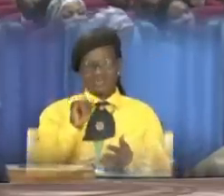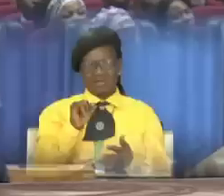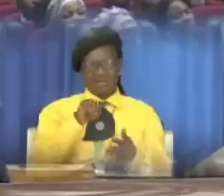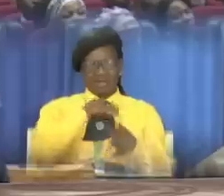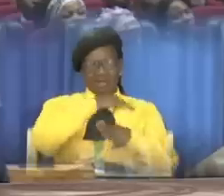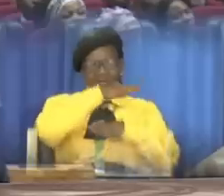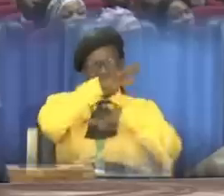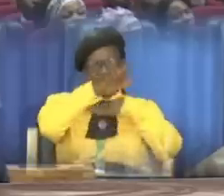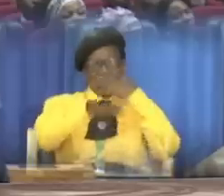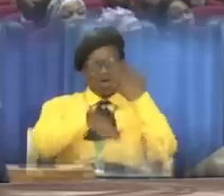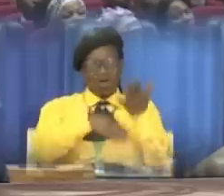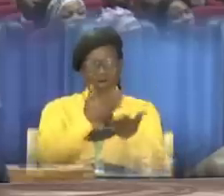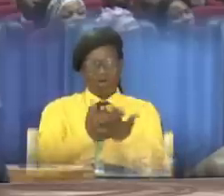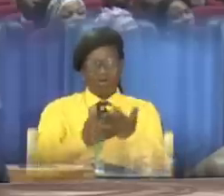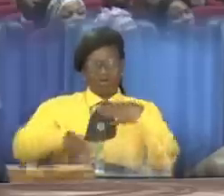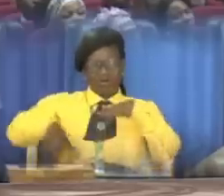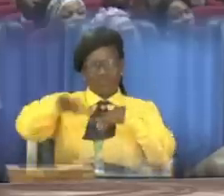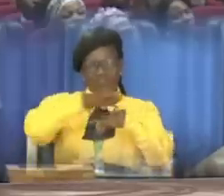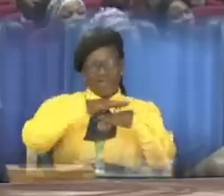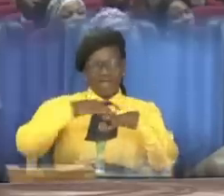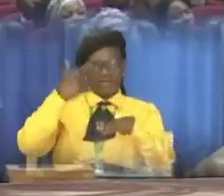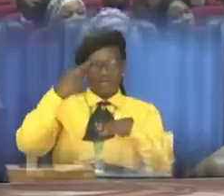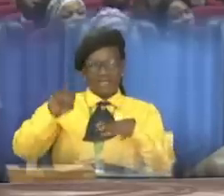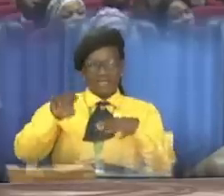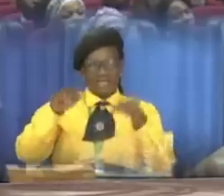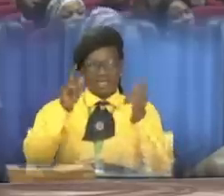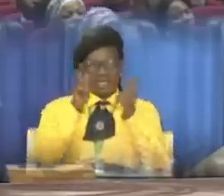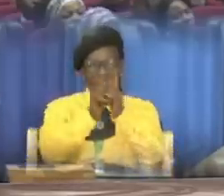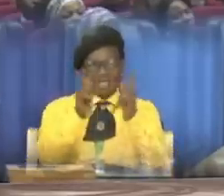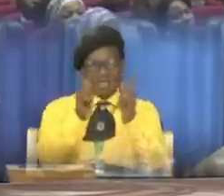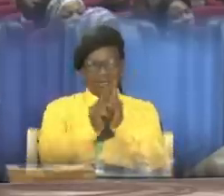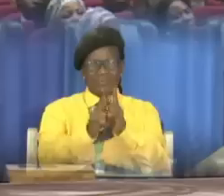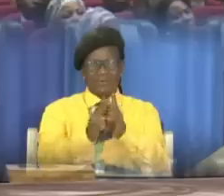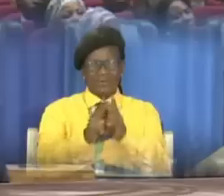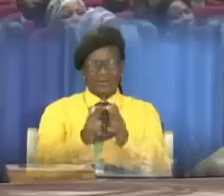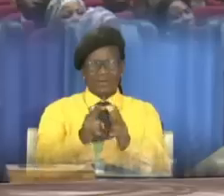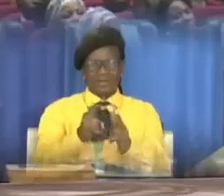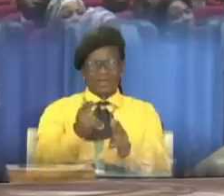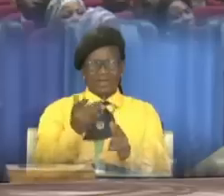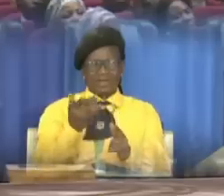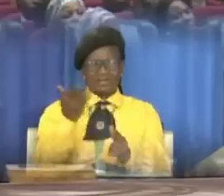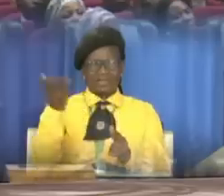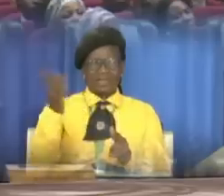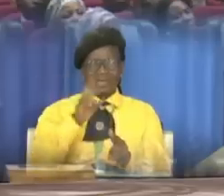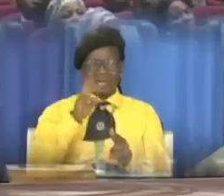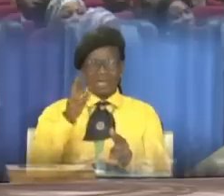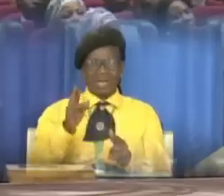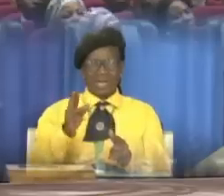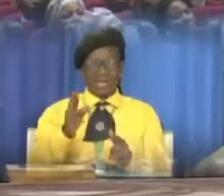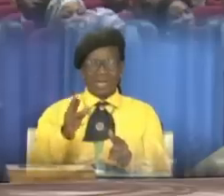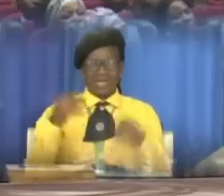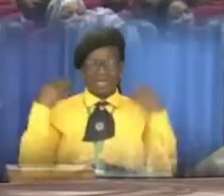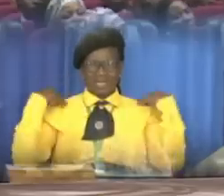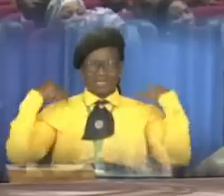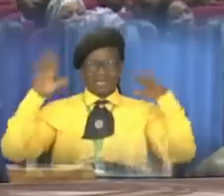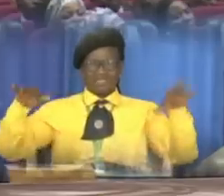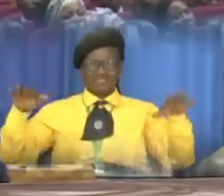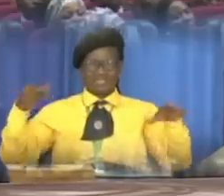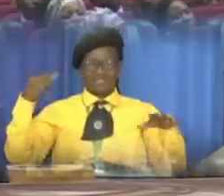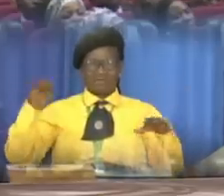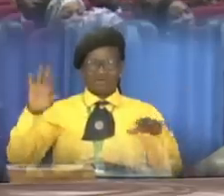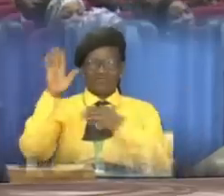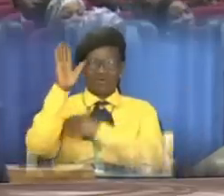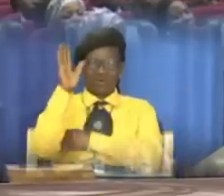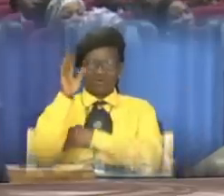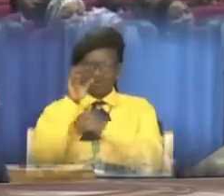all over the camp, there are angels of God watching over us. I'm